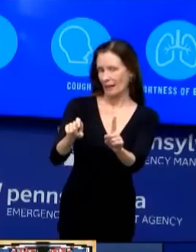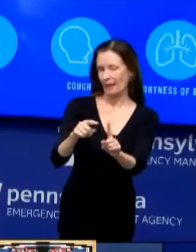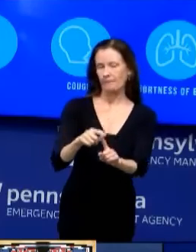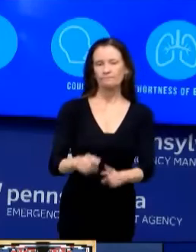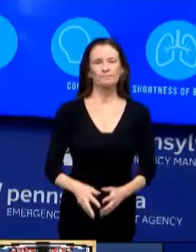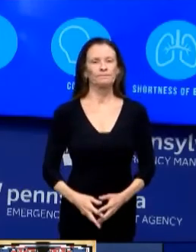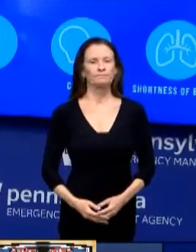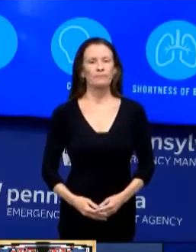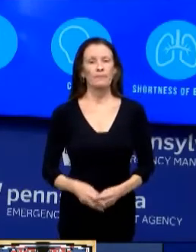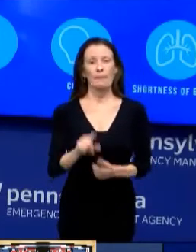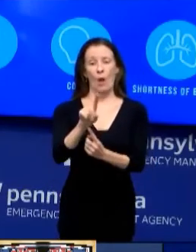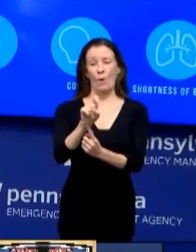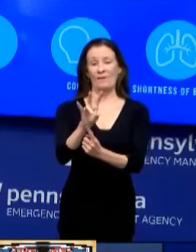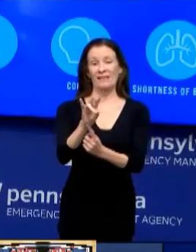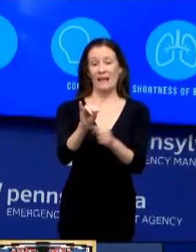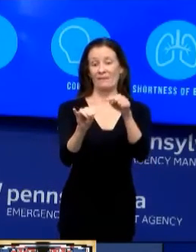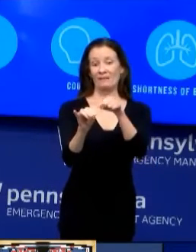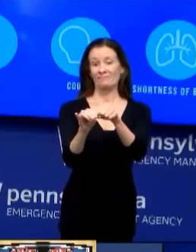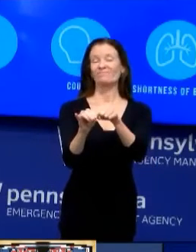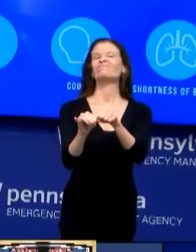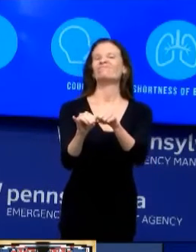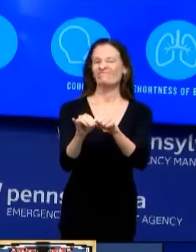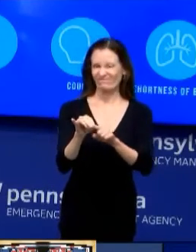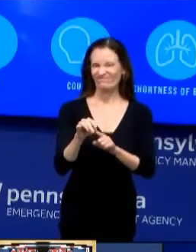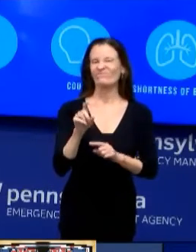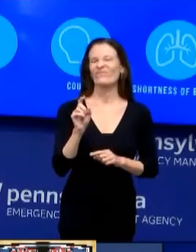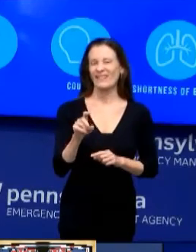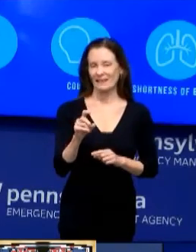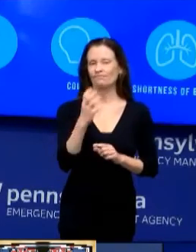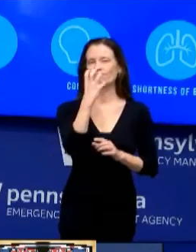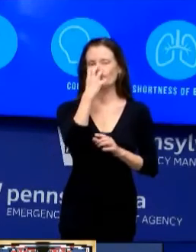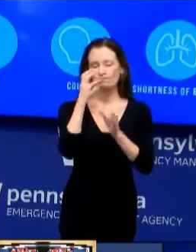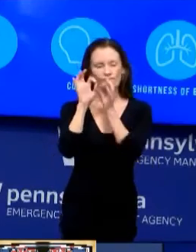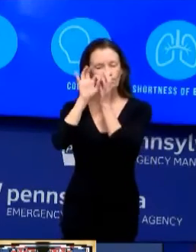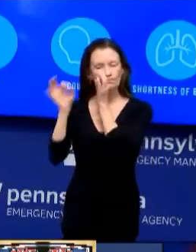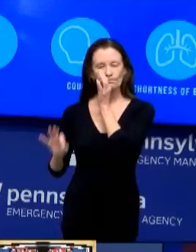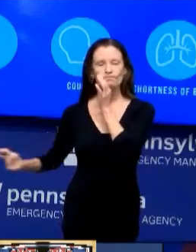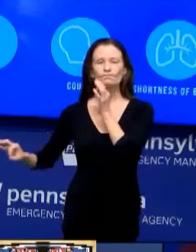have required the use of a ventilator or breathing machine.